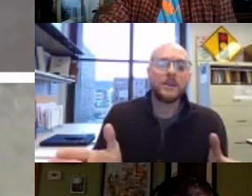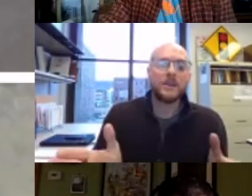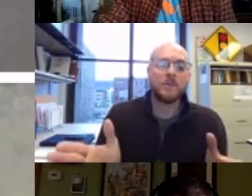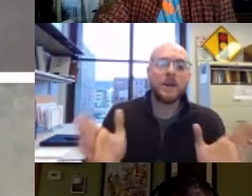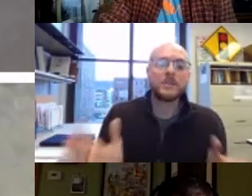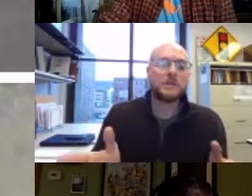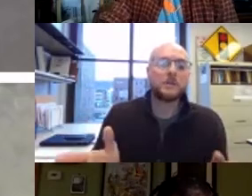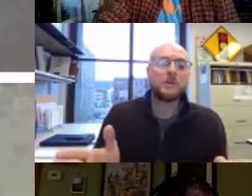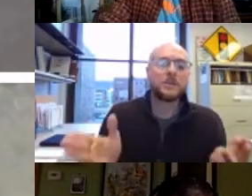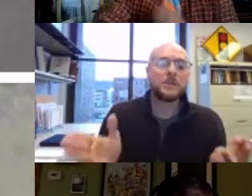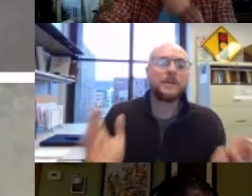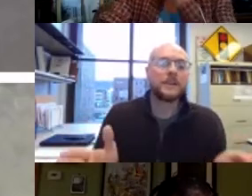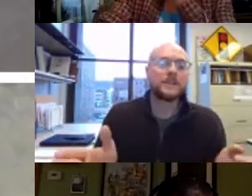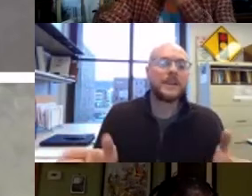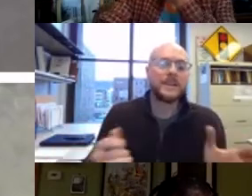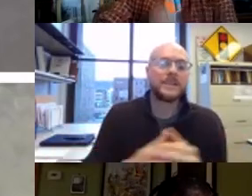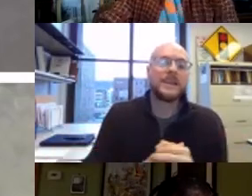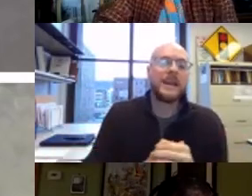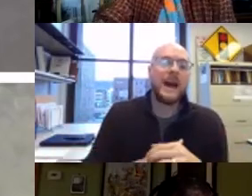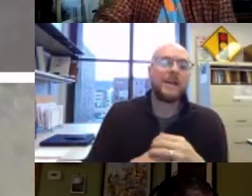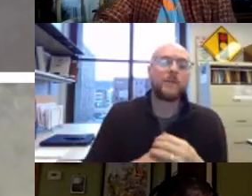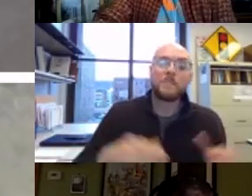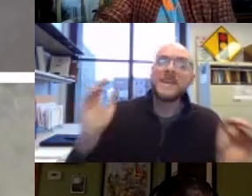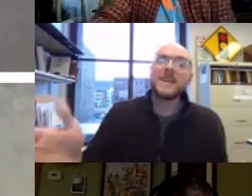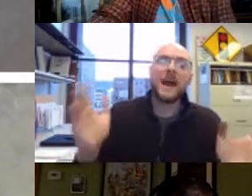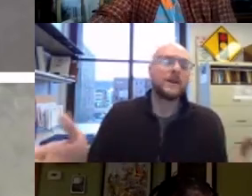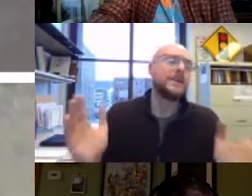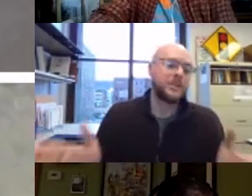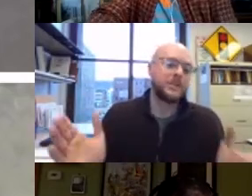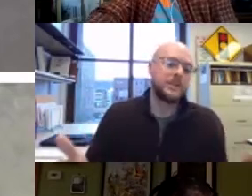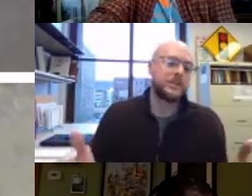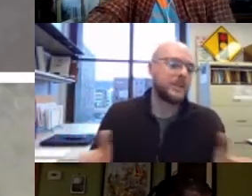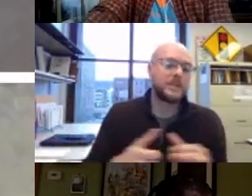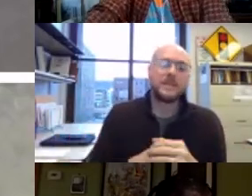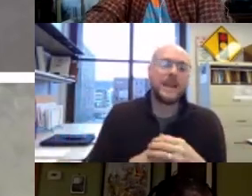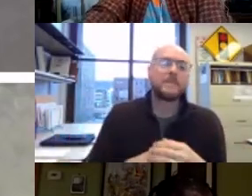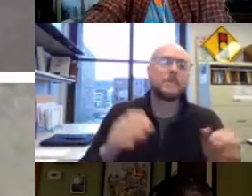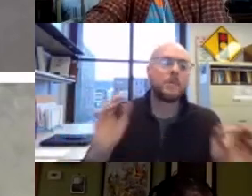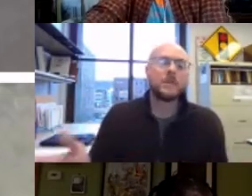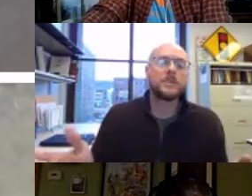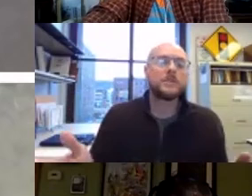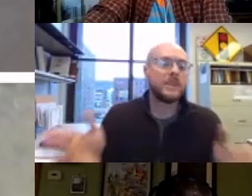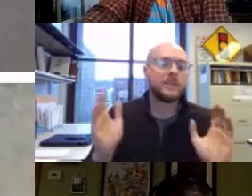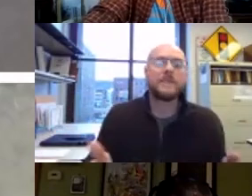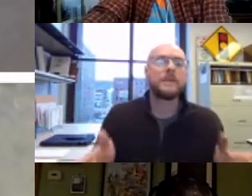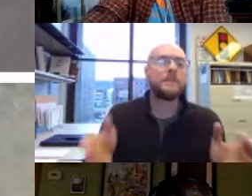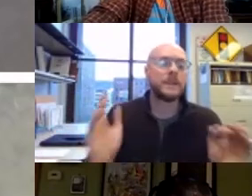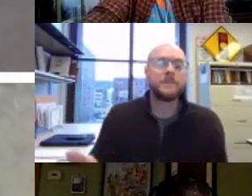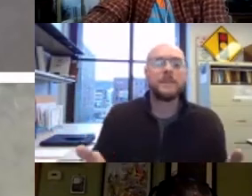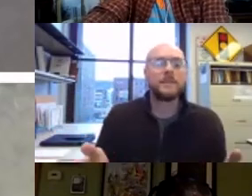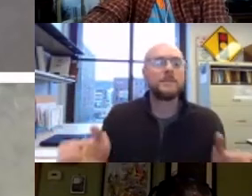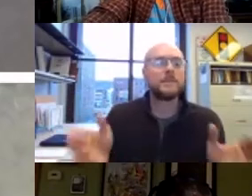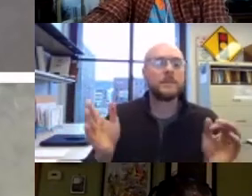also do the traffic studies for peak hour conditions too. So this is the absolute worst that traffic